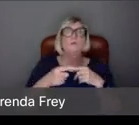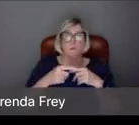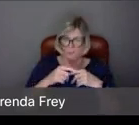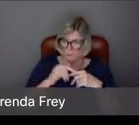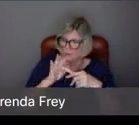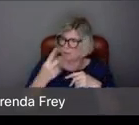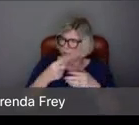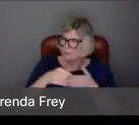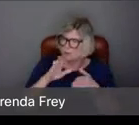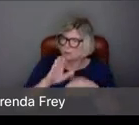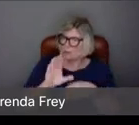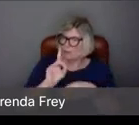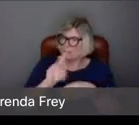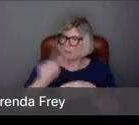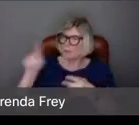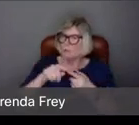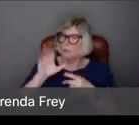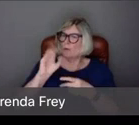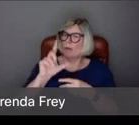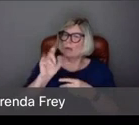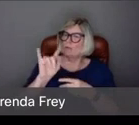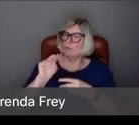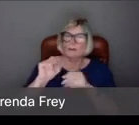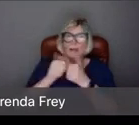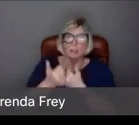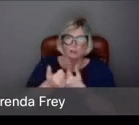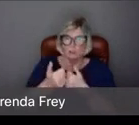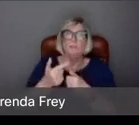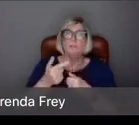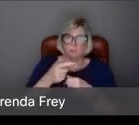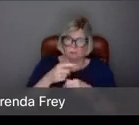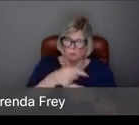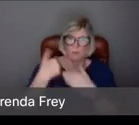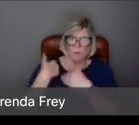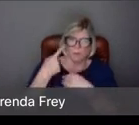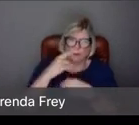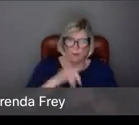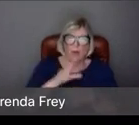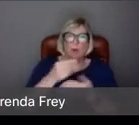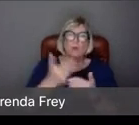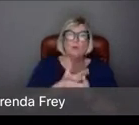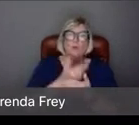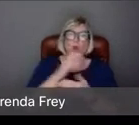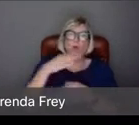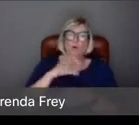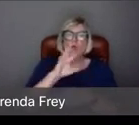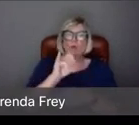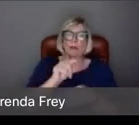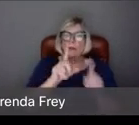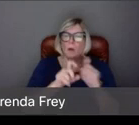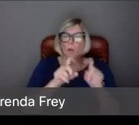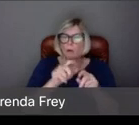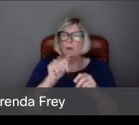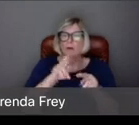debt to collections. And new inquiries can also drop your credit score. If somebody goes to purchase, let's say, a car loan, and they run you through it with the credit